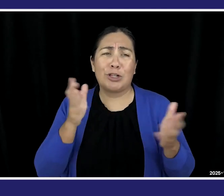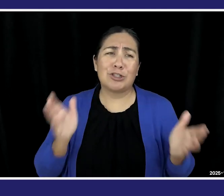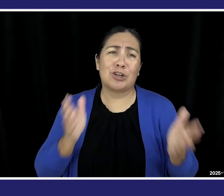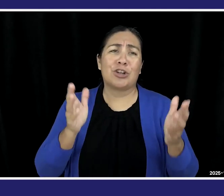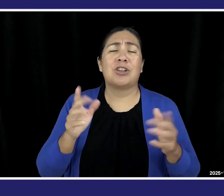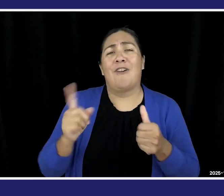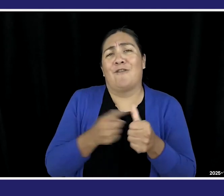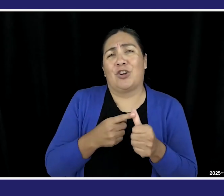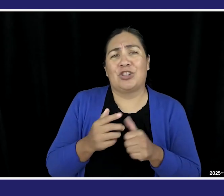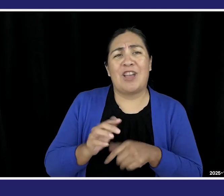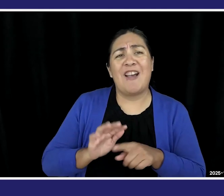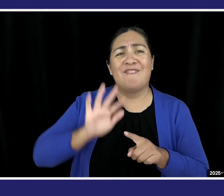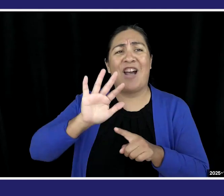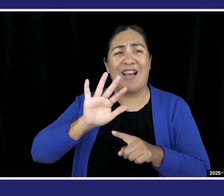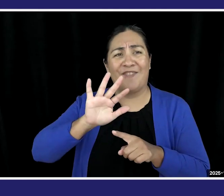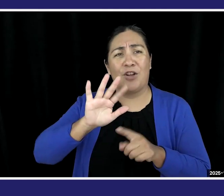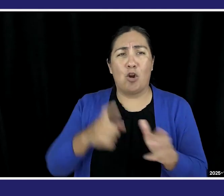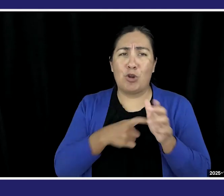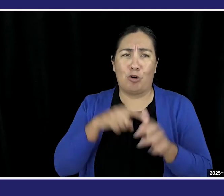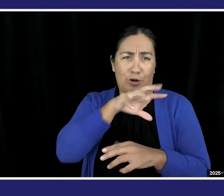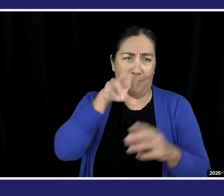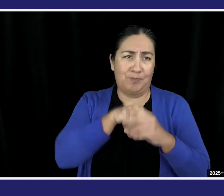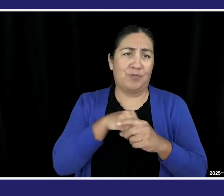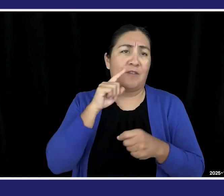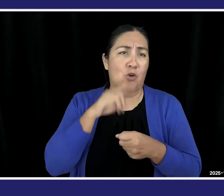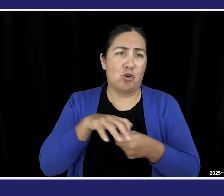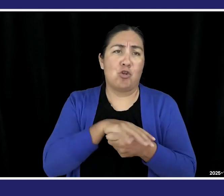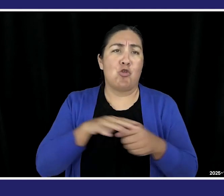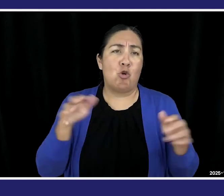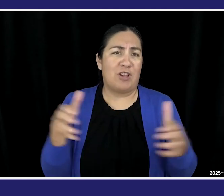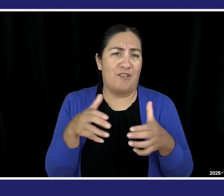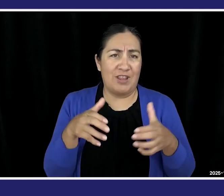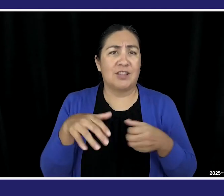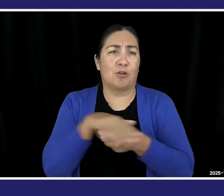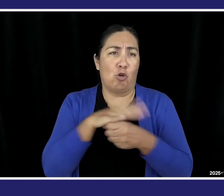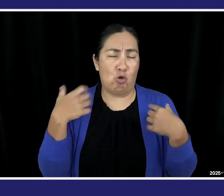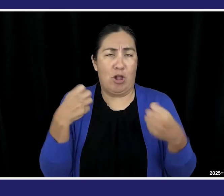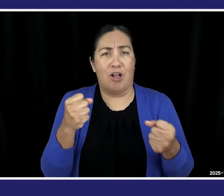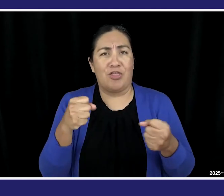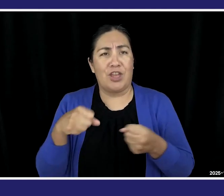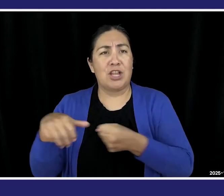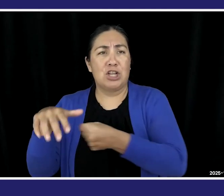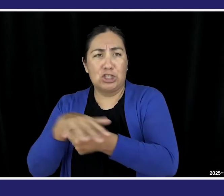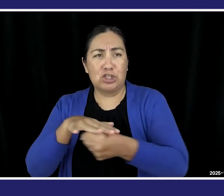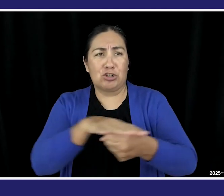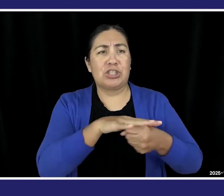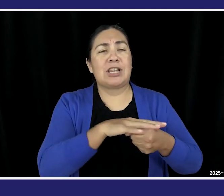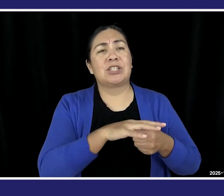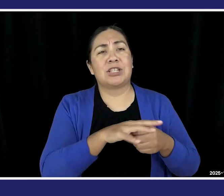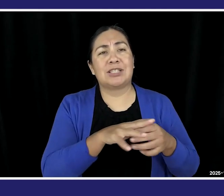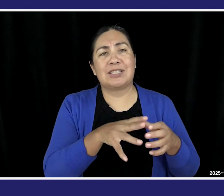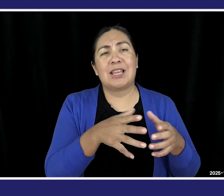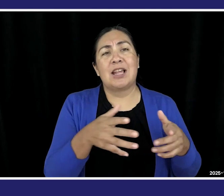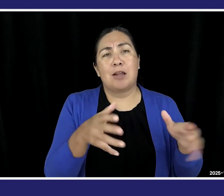local convenings from local health jurisdictions, and also would like to see the eligibility under